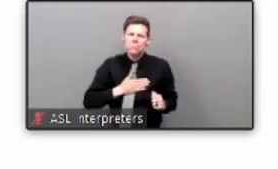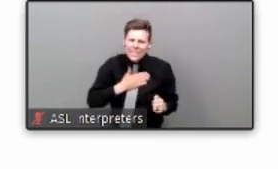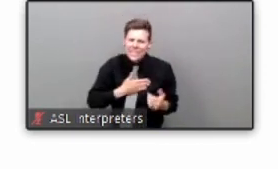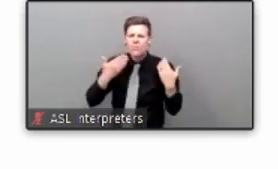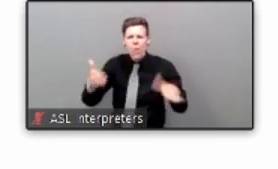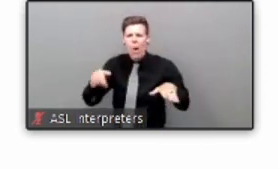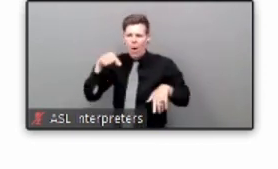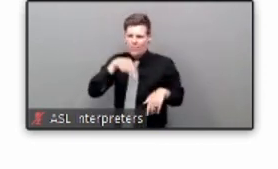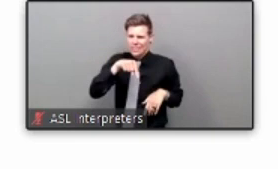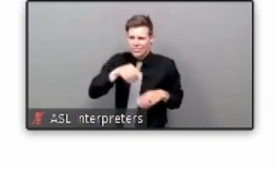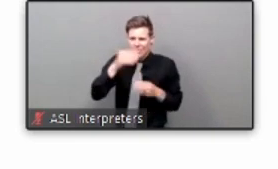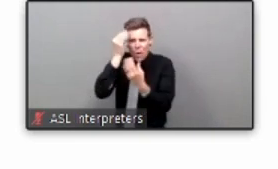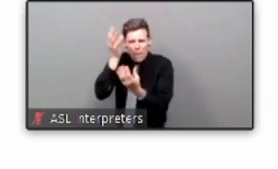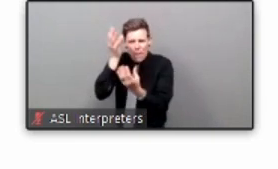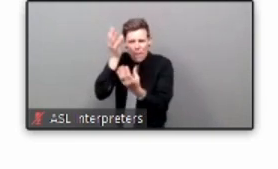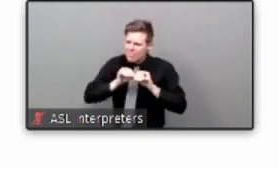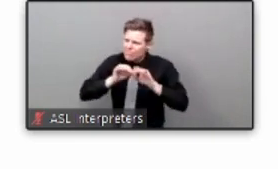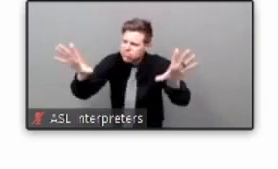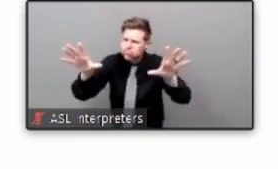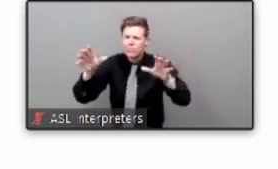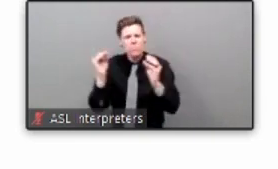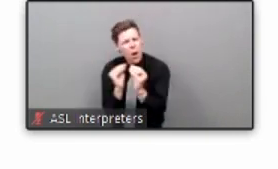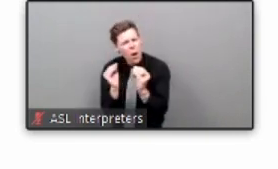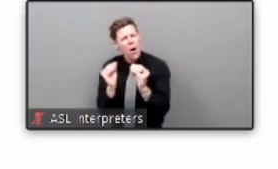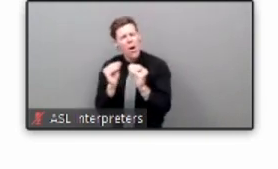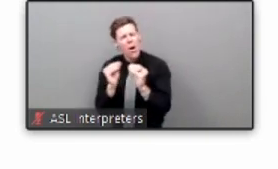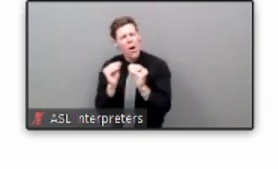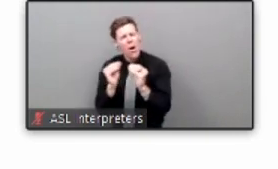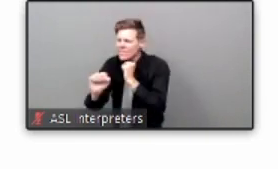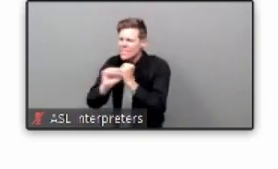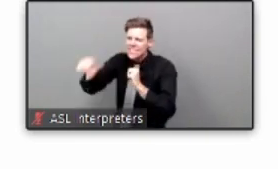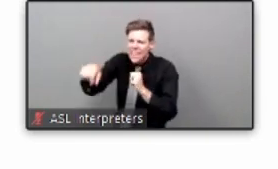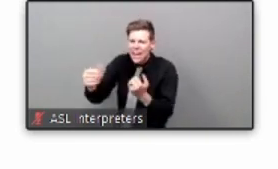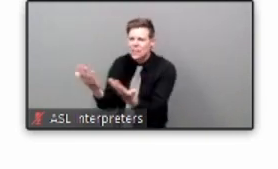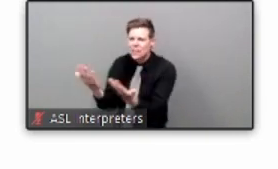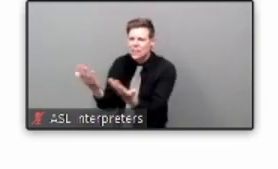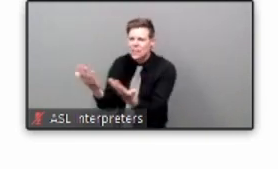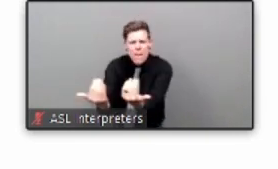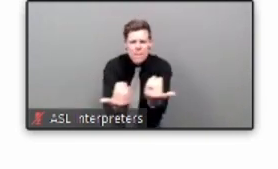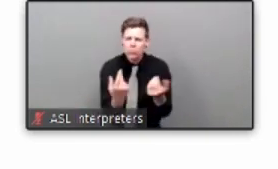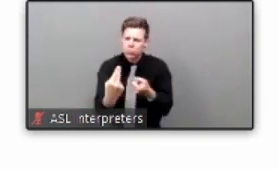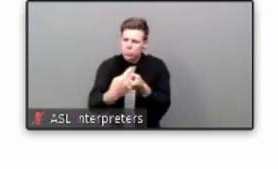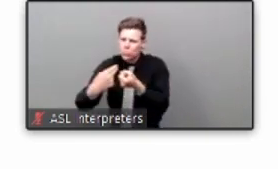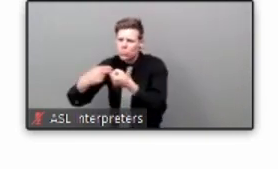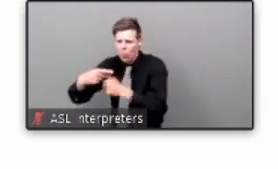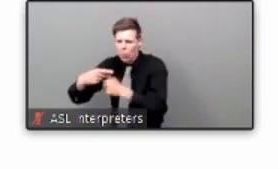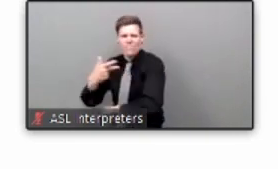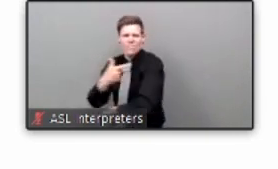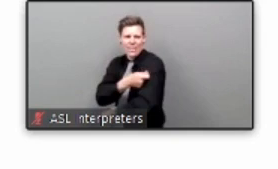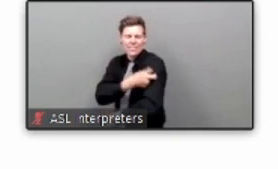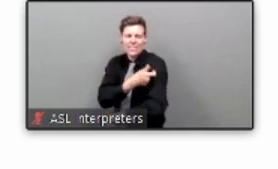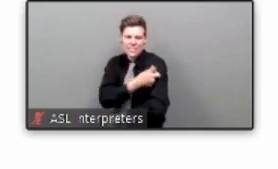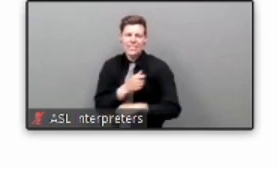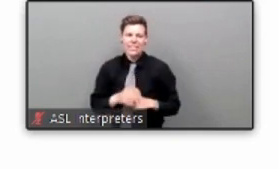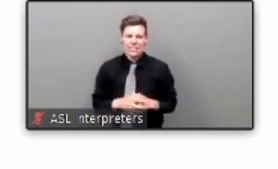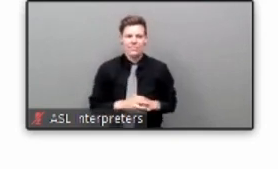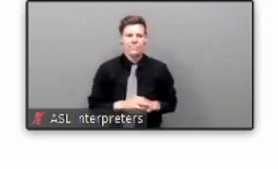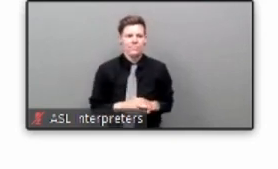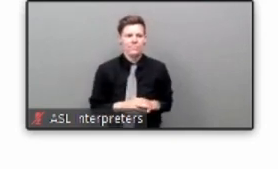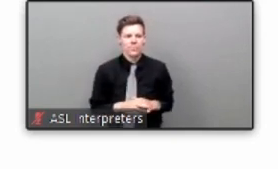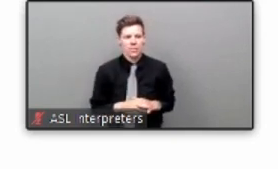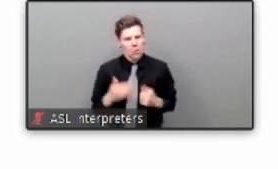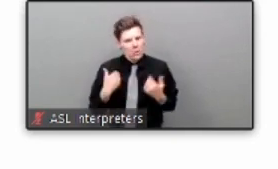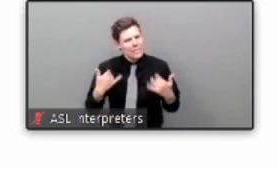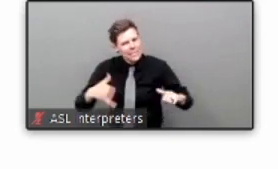practices until the pandemic is over, not just mainly over for the vaccinated, because it's still